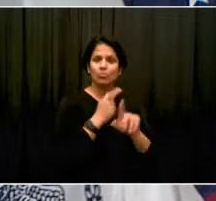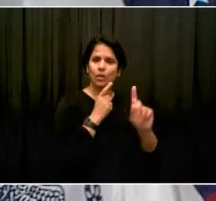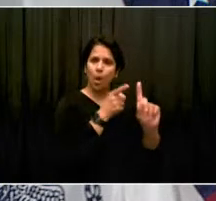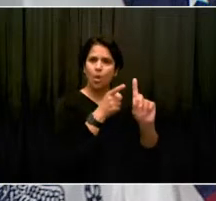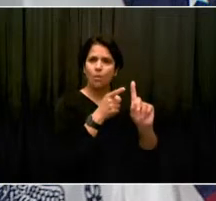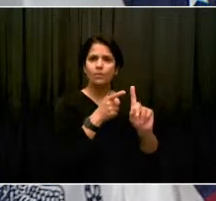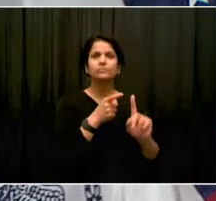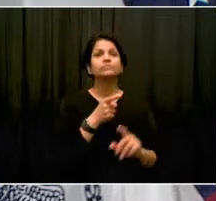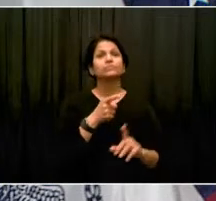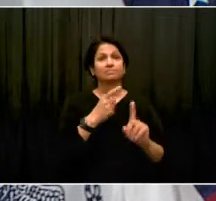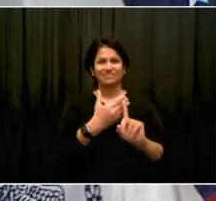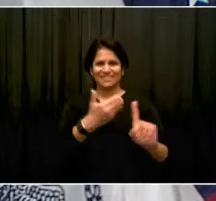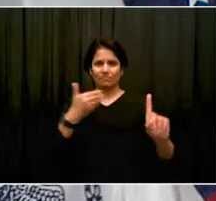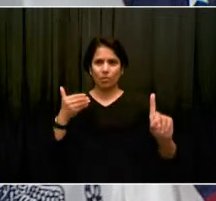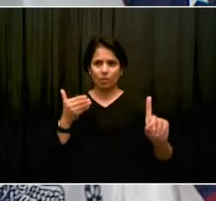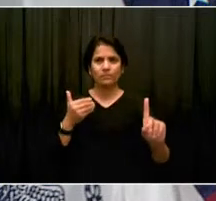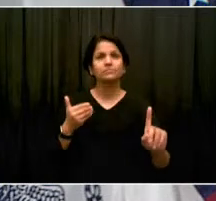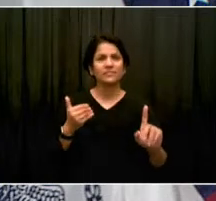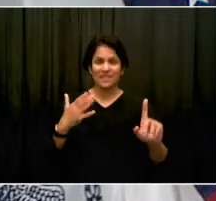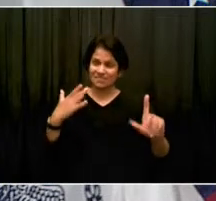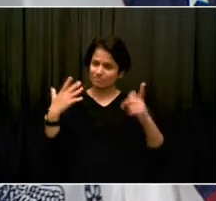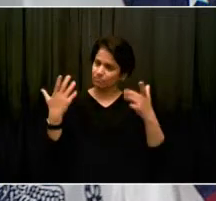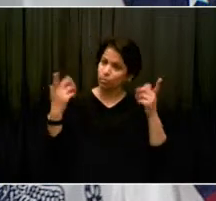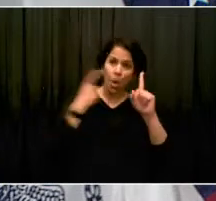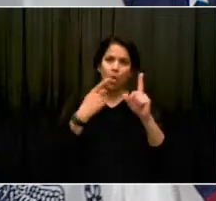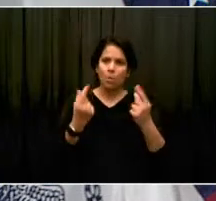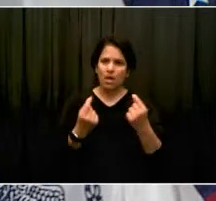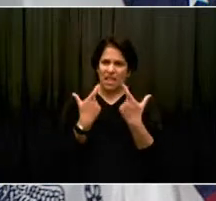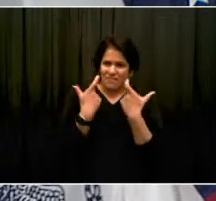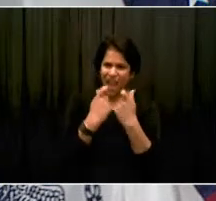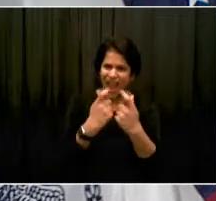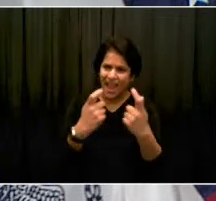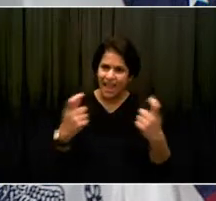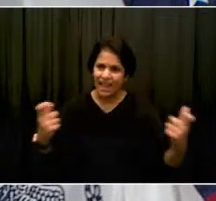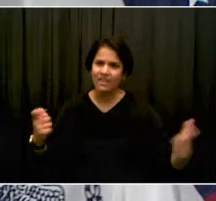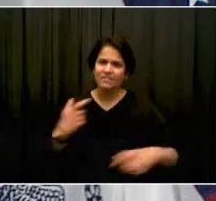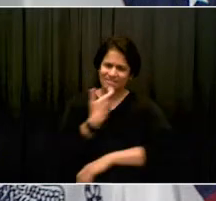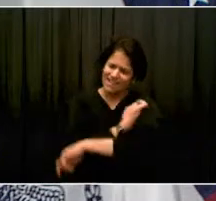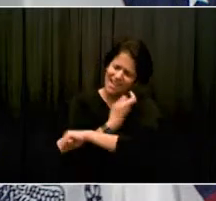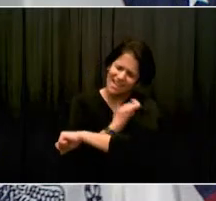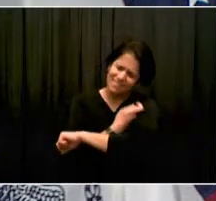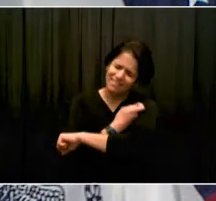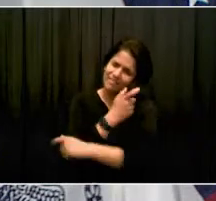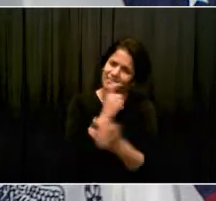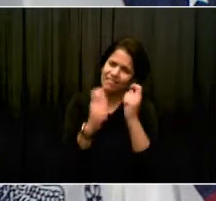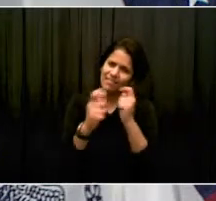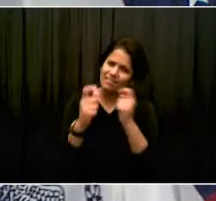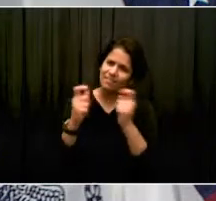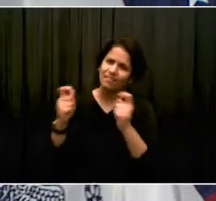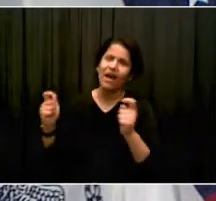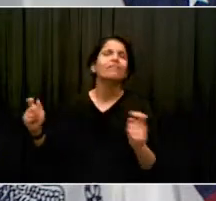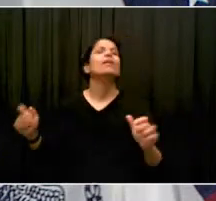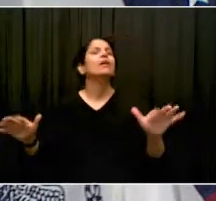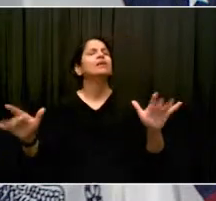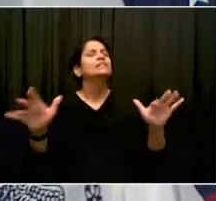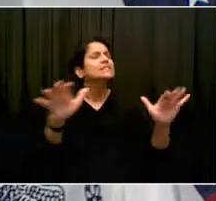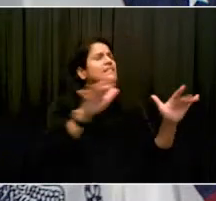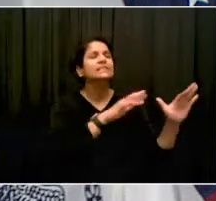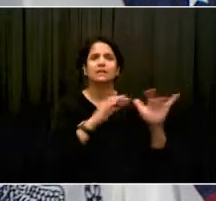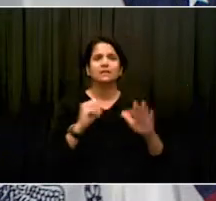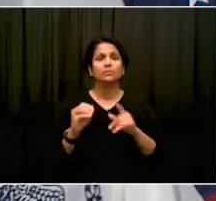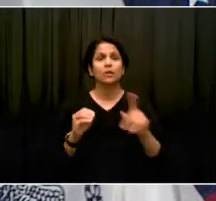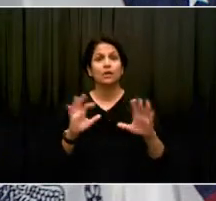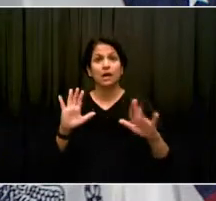then second, as we see more and more data, we'll make adjustments as we get closer. Go ahead, Sean. Yeah, so